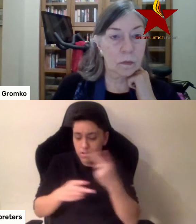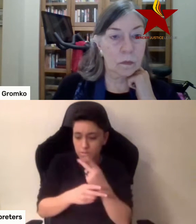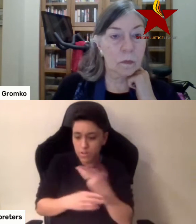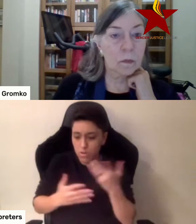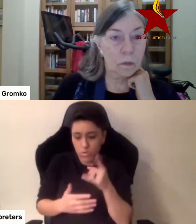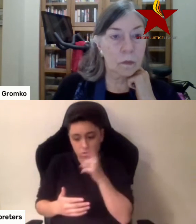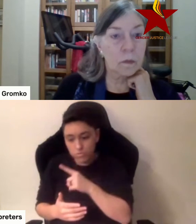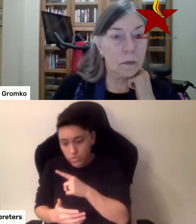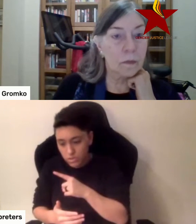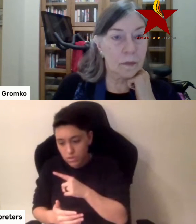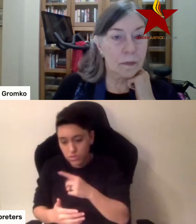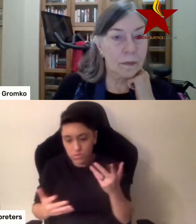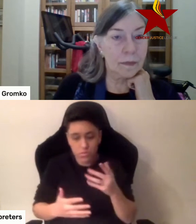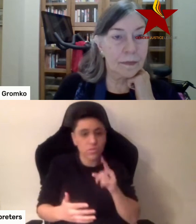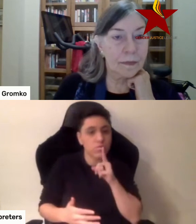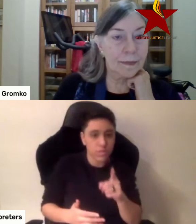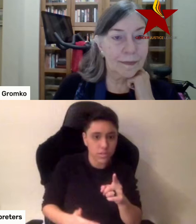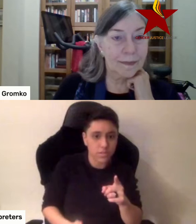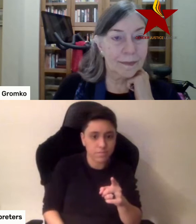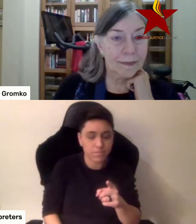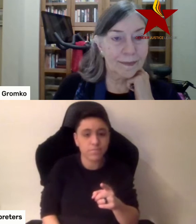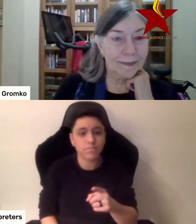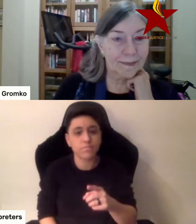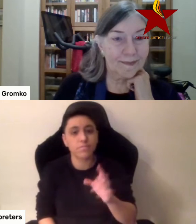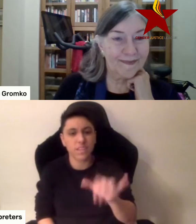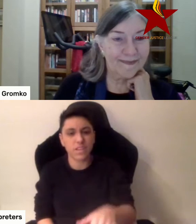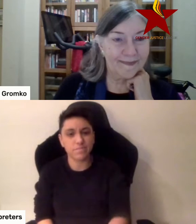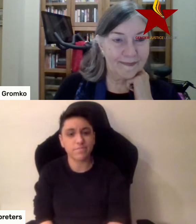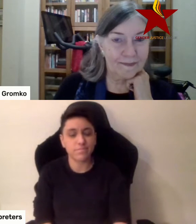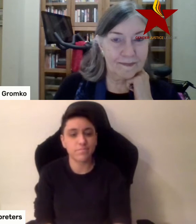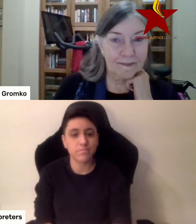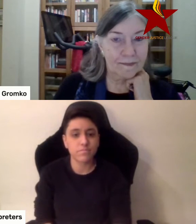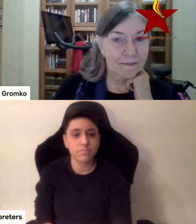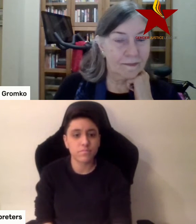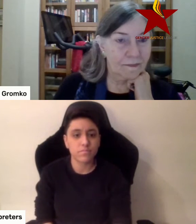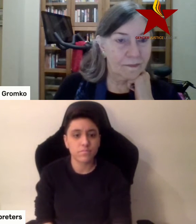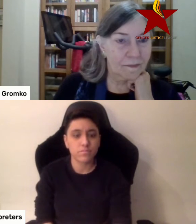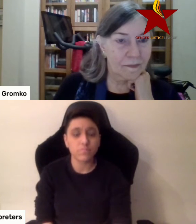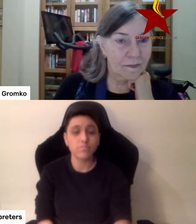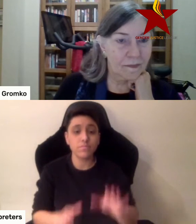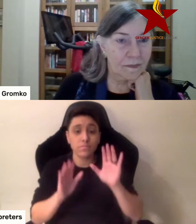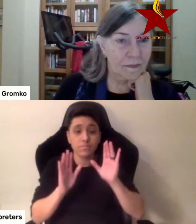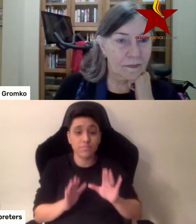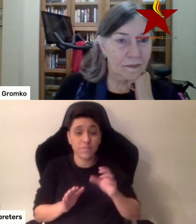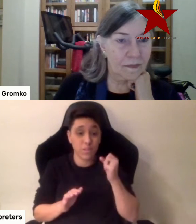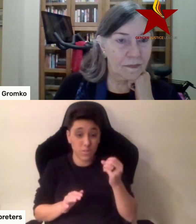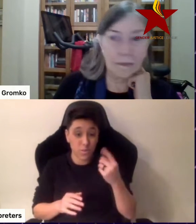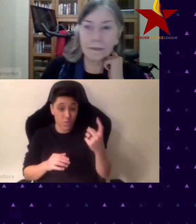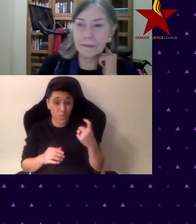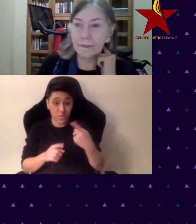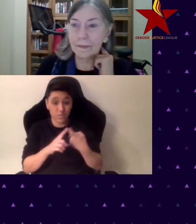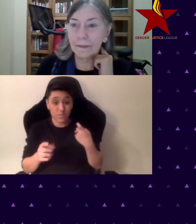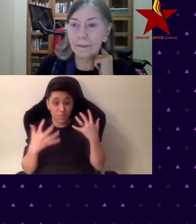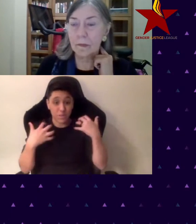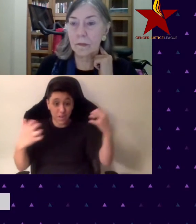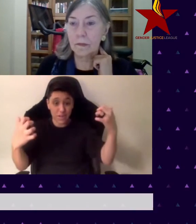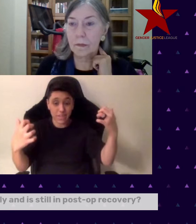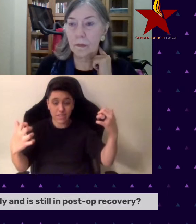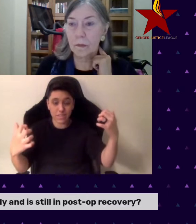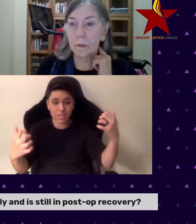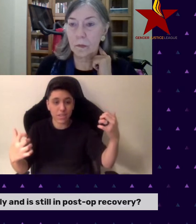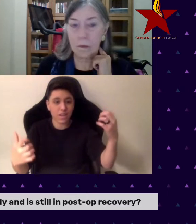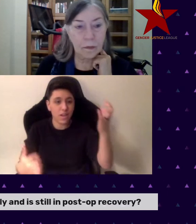there. Mm-hmm. Great. So a question we have from the audience is, so what